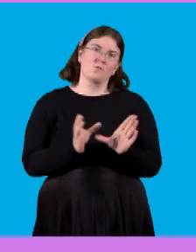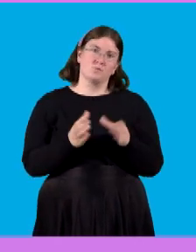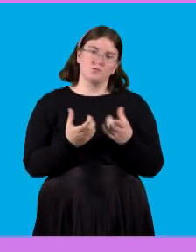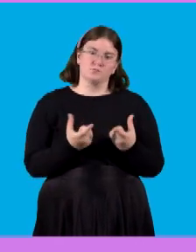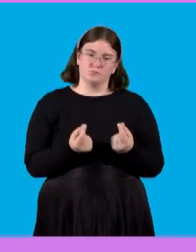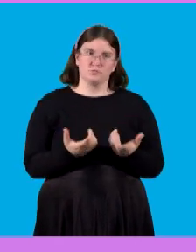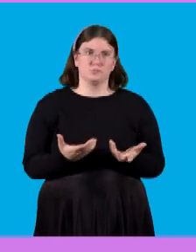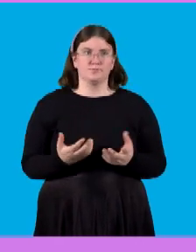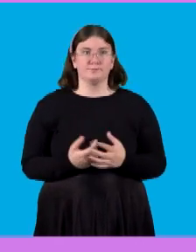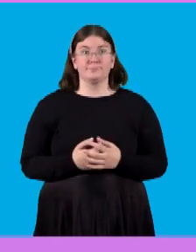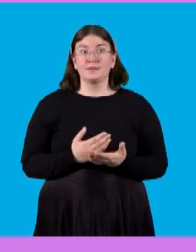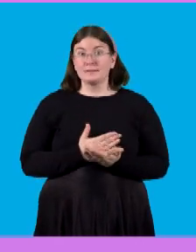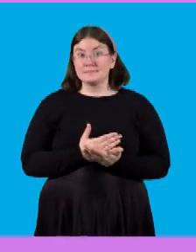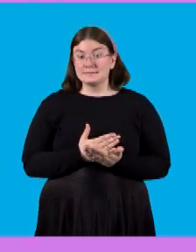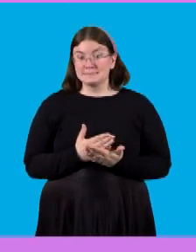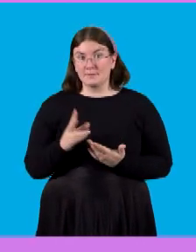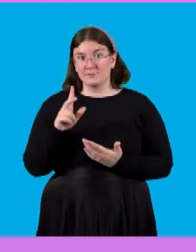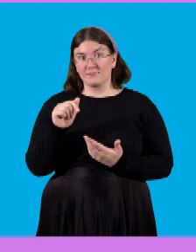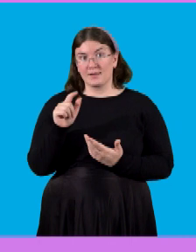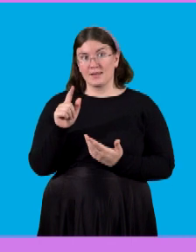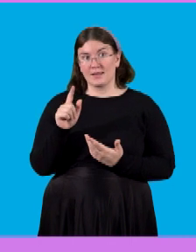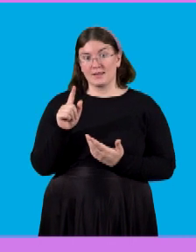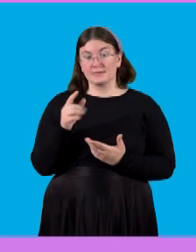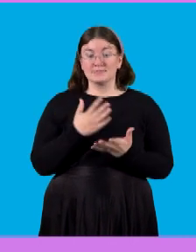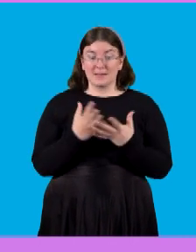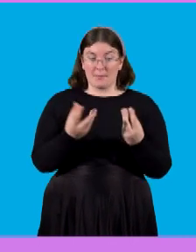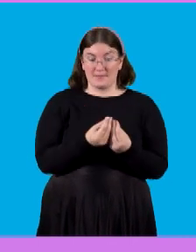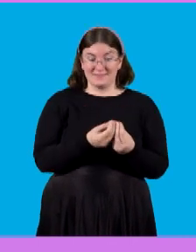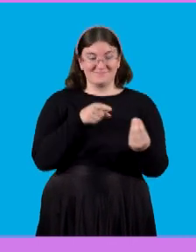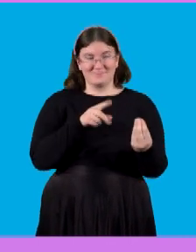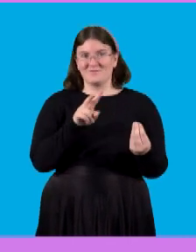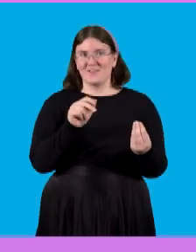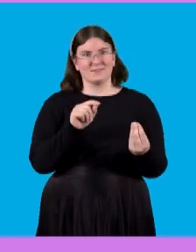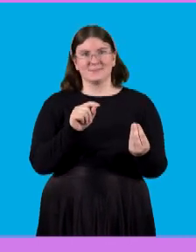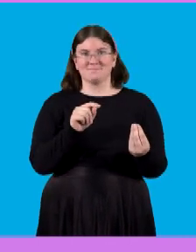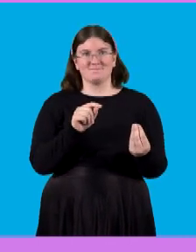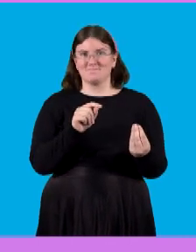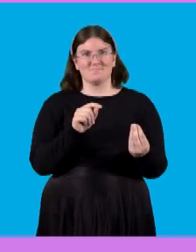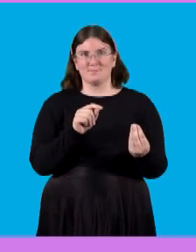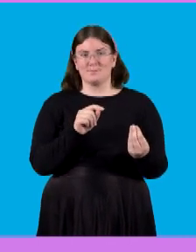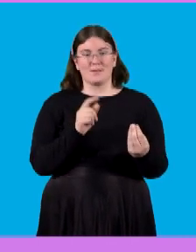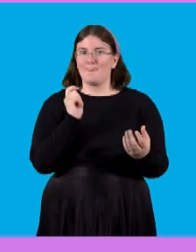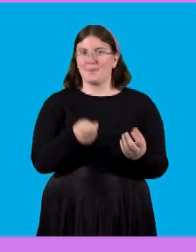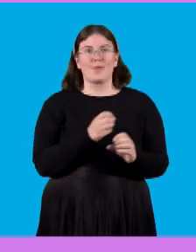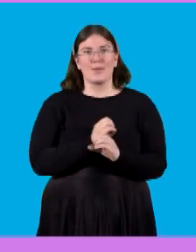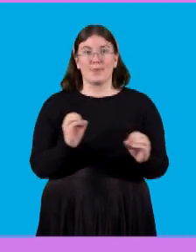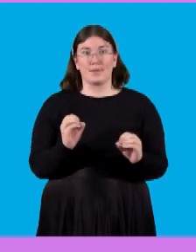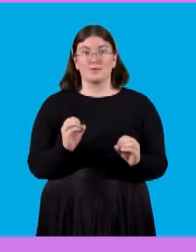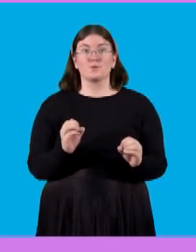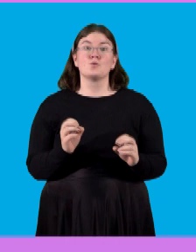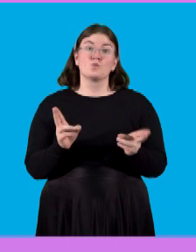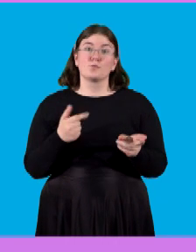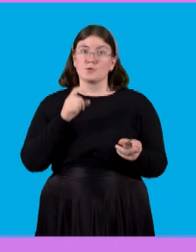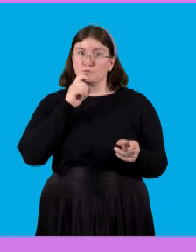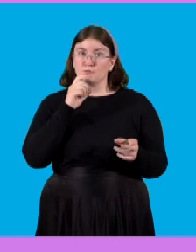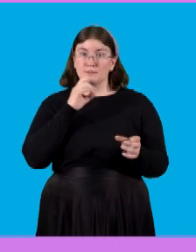each question, as we did in our lesson today as well. Then some items are VAT exempted. Right now, normally you'll see on